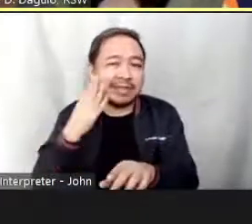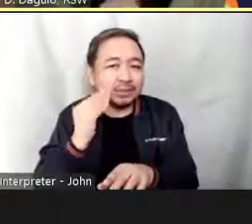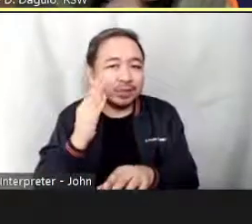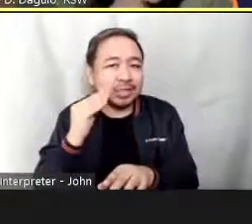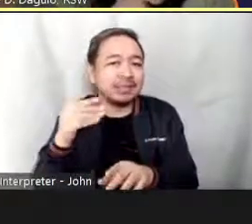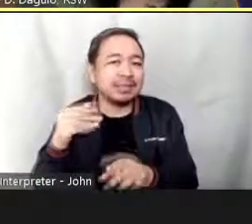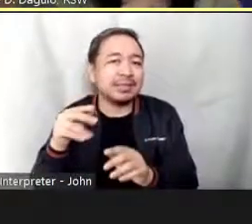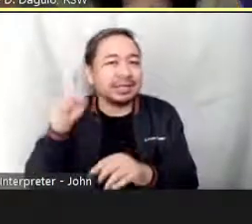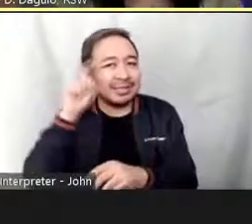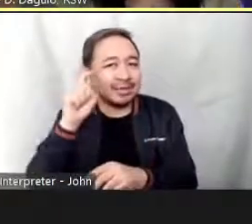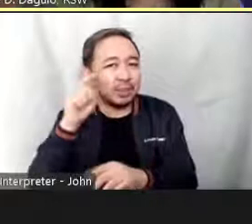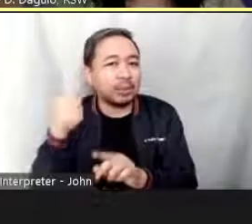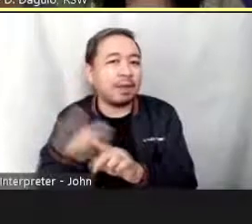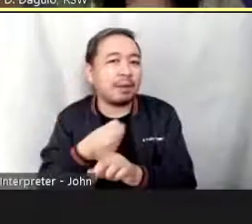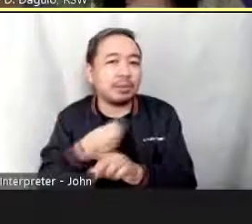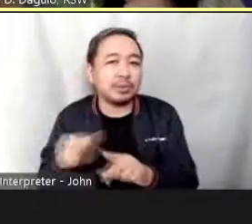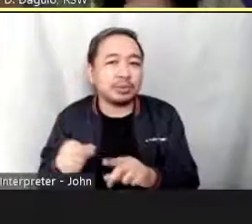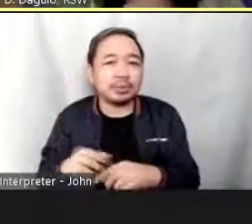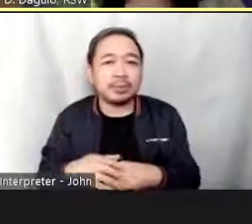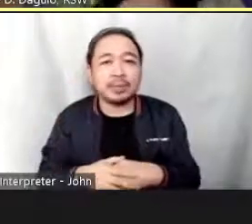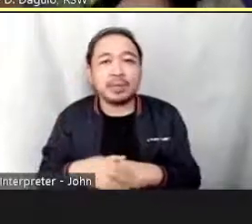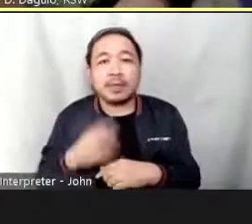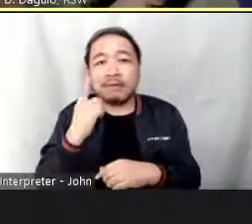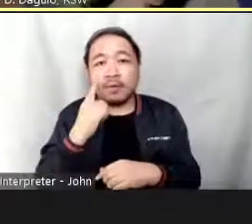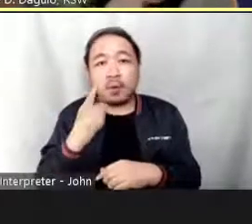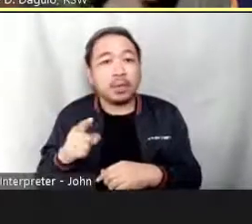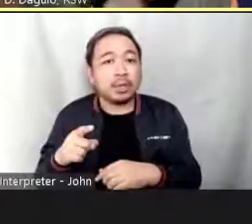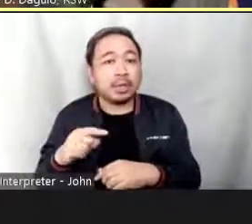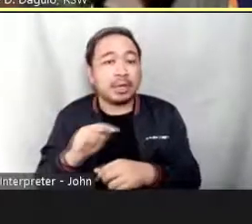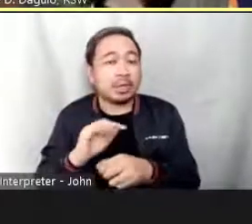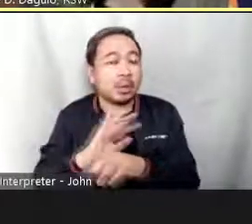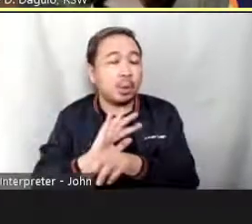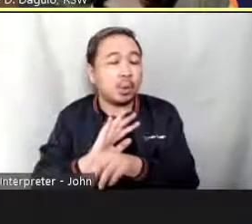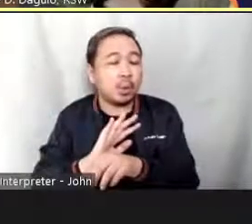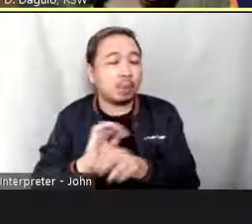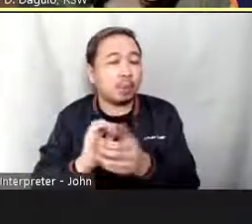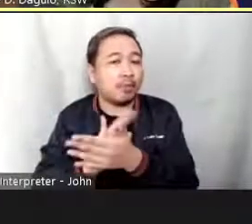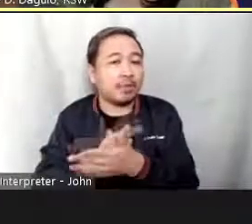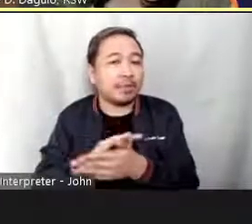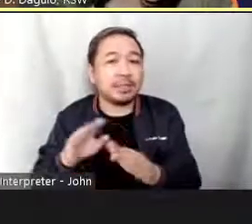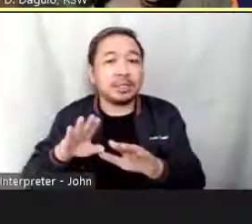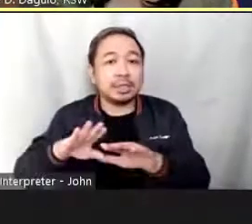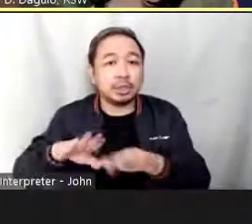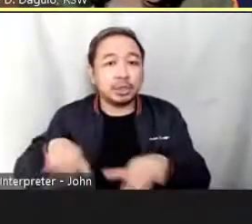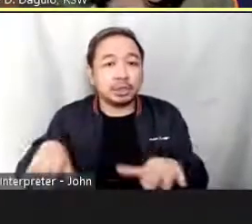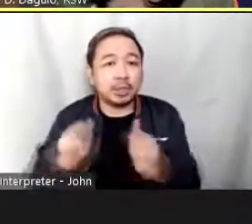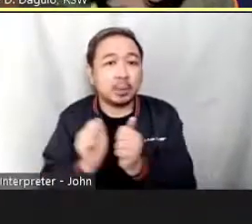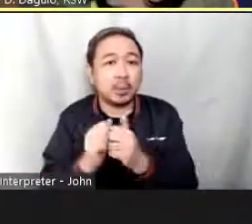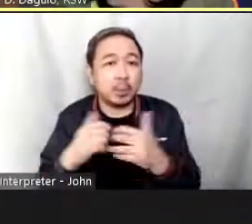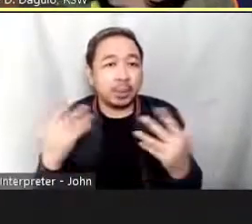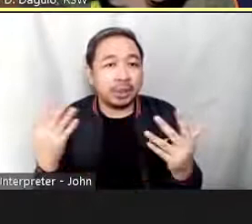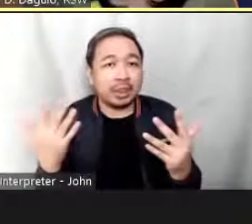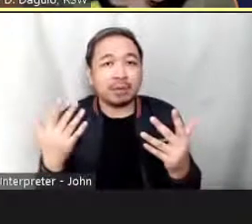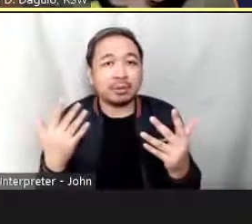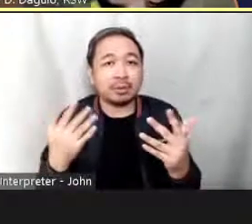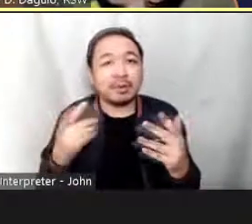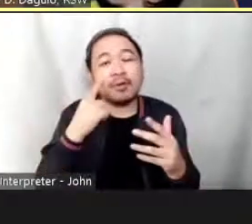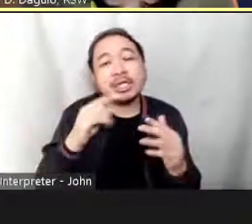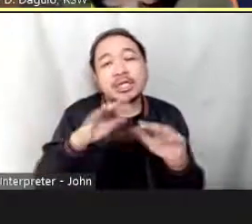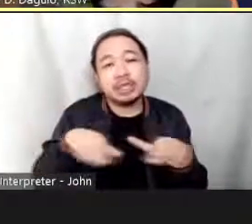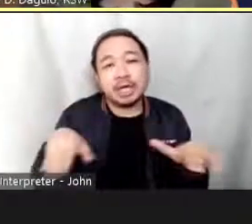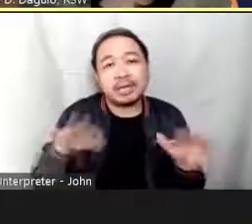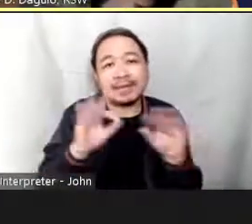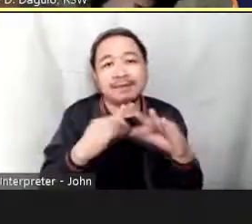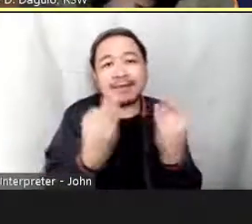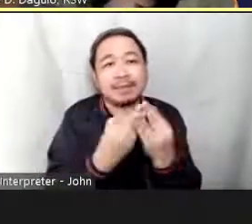level, for facilitating factors, child without disability, children who are below 2 years old, and for the